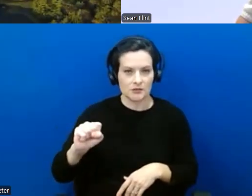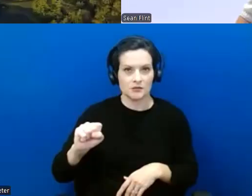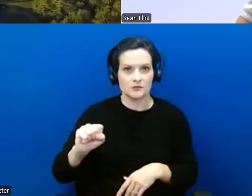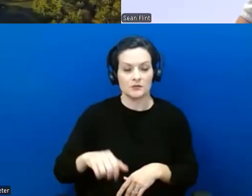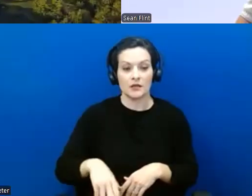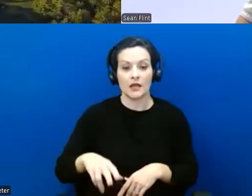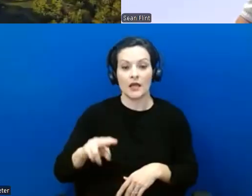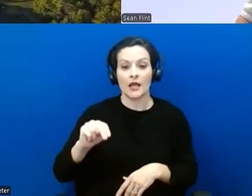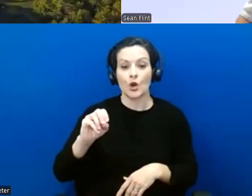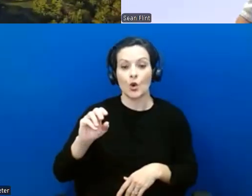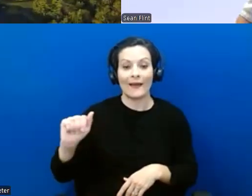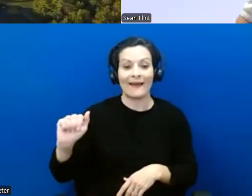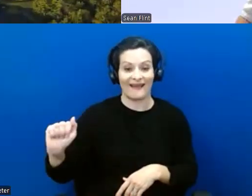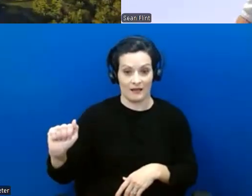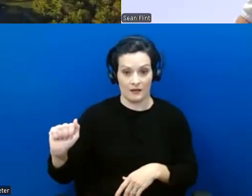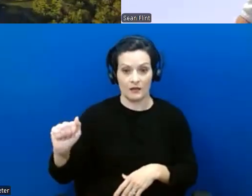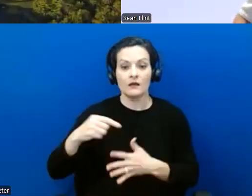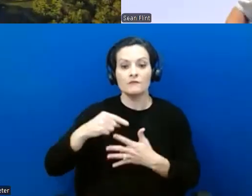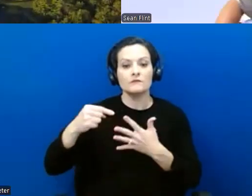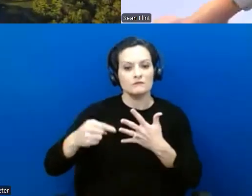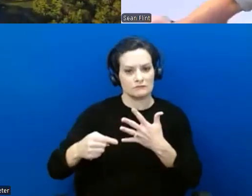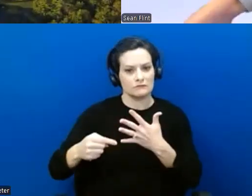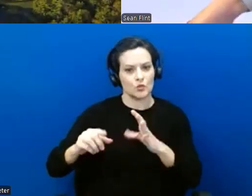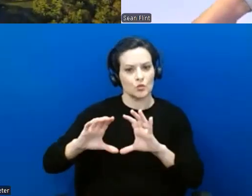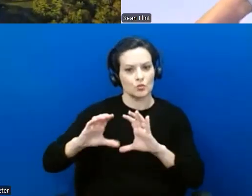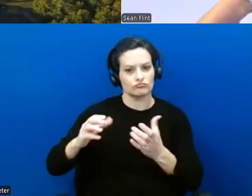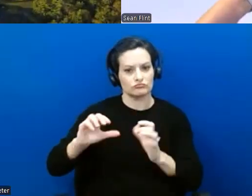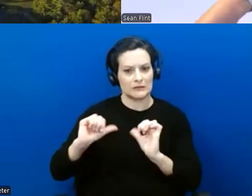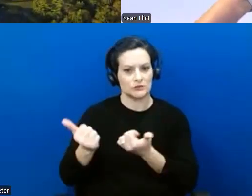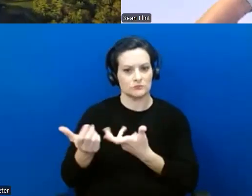ANOAA came in at the end, and I think someone else.